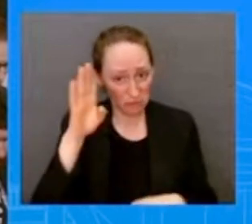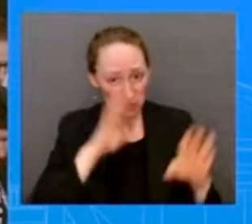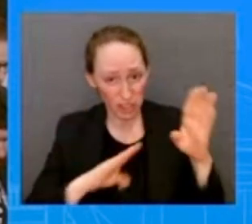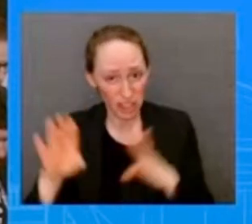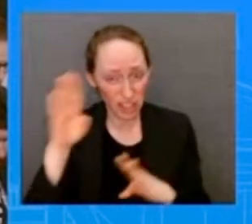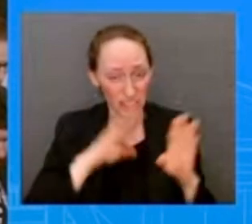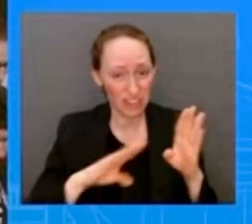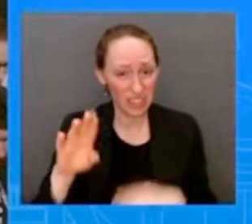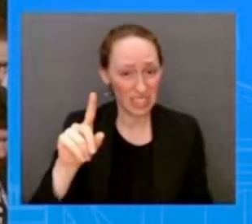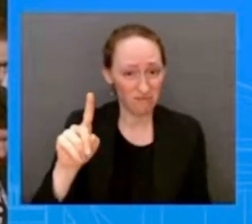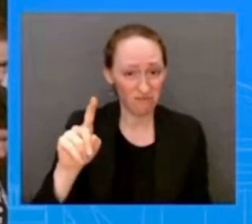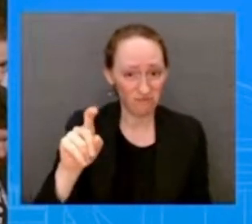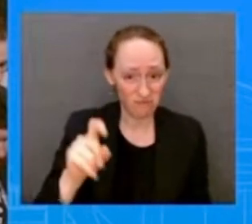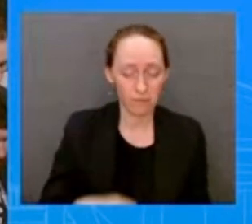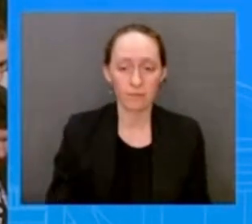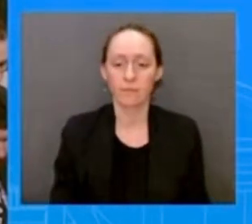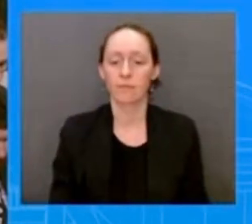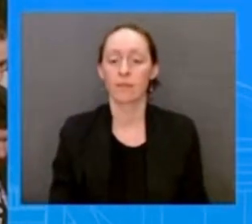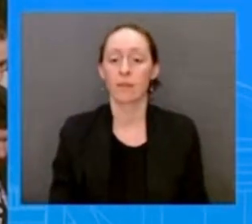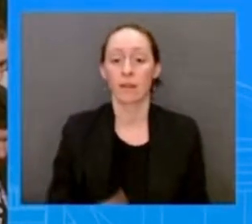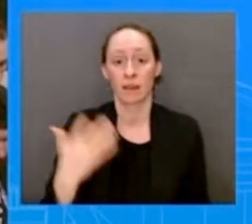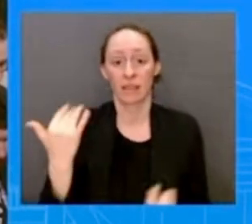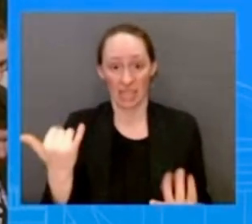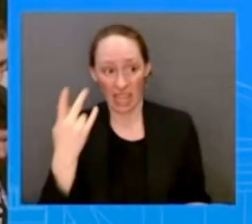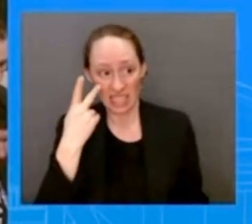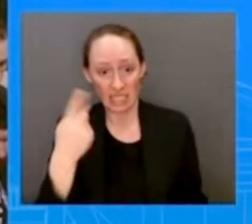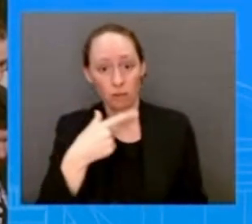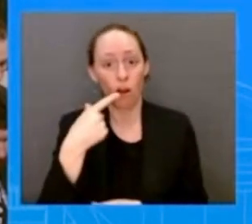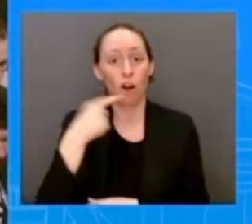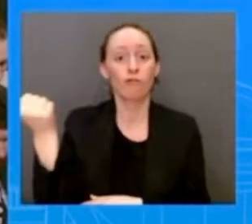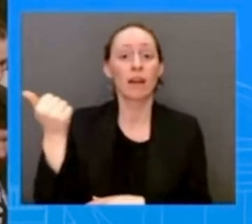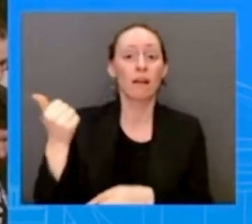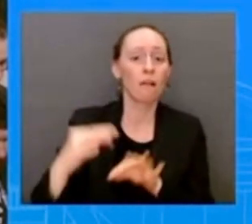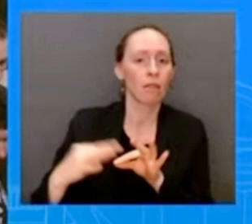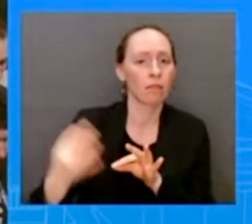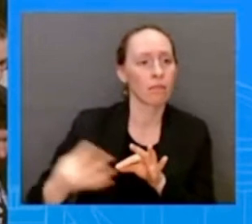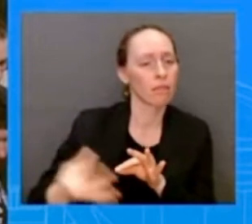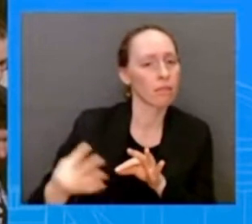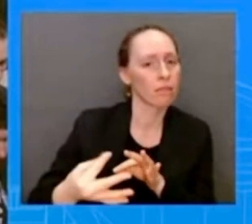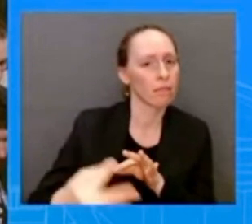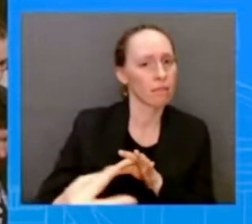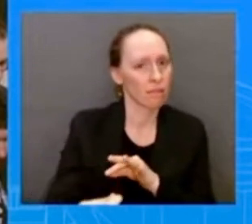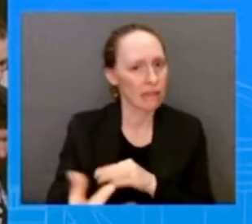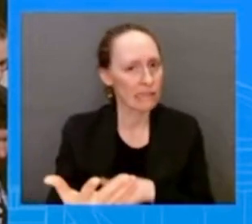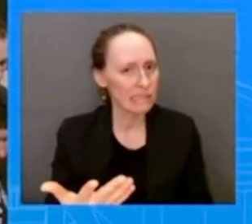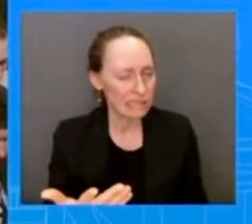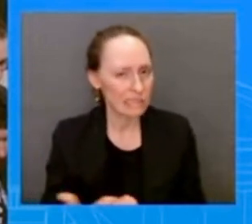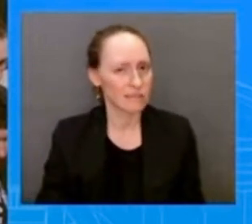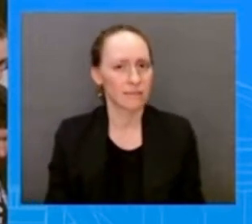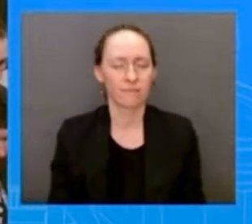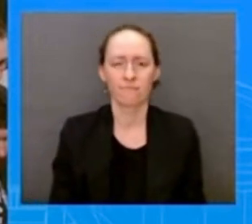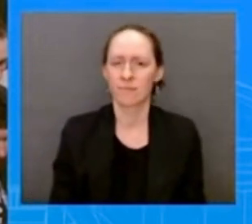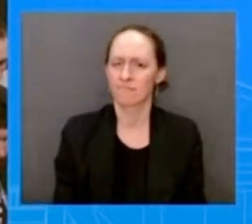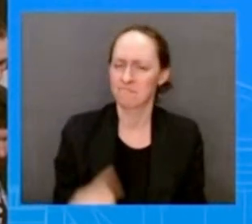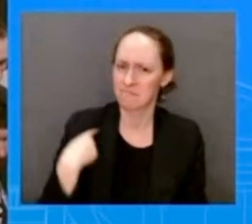of NATO? And since Turkey says it's not ready to approve Sweden's membership in NATO,